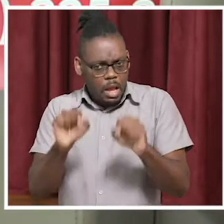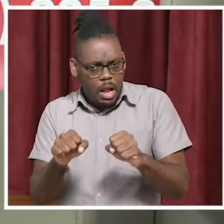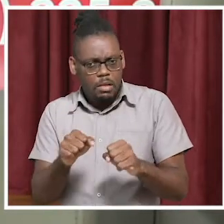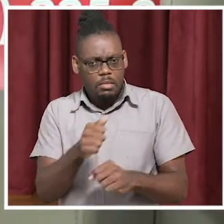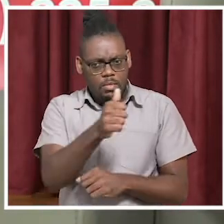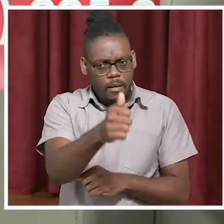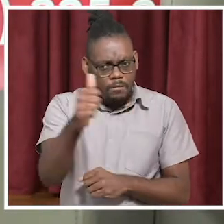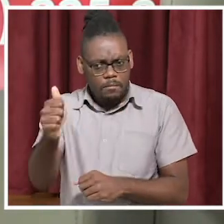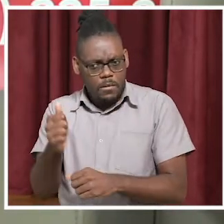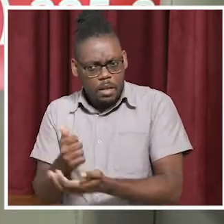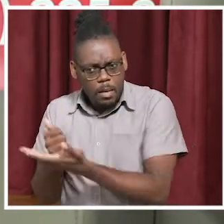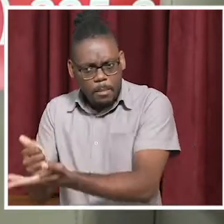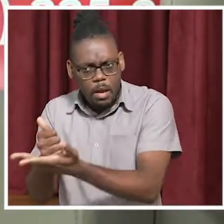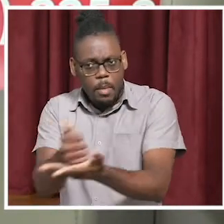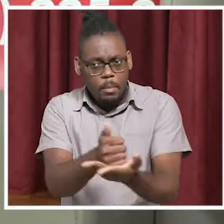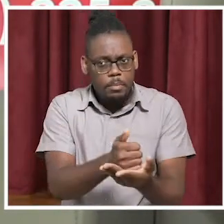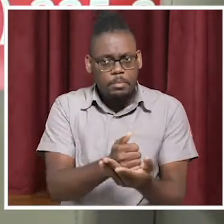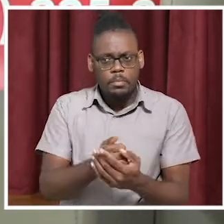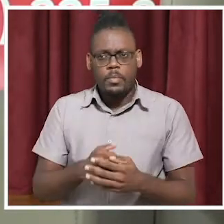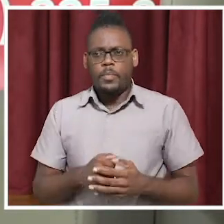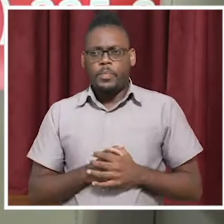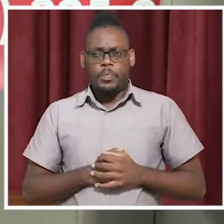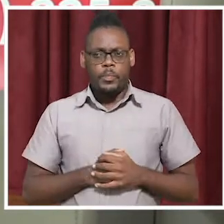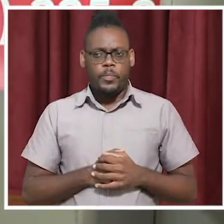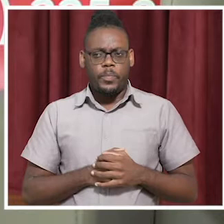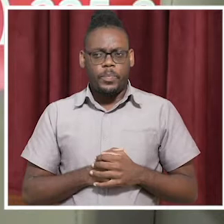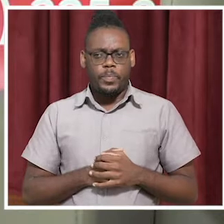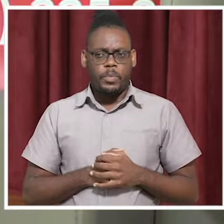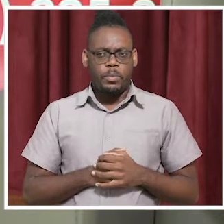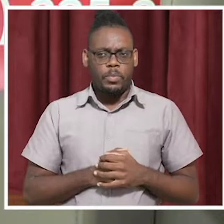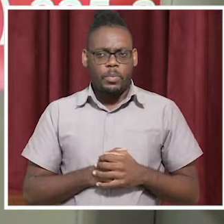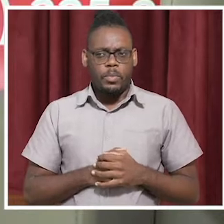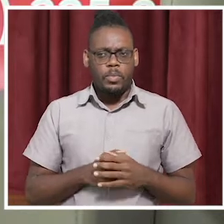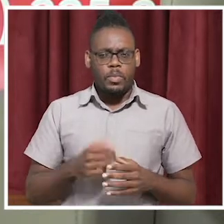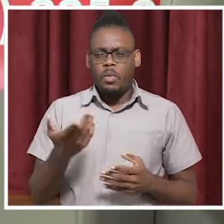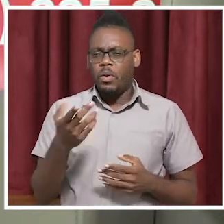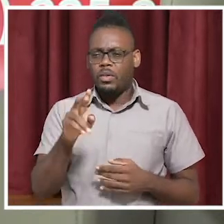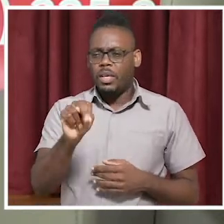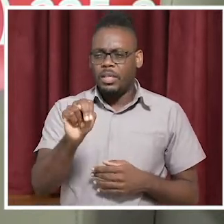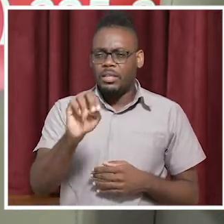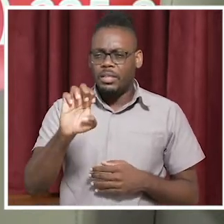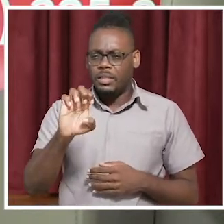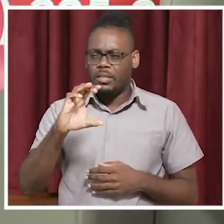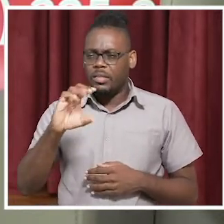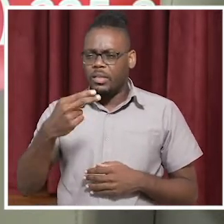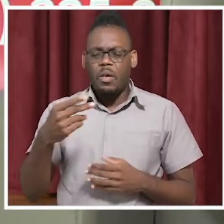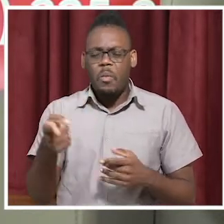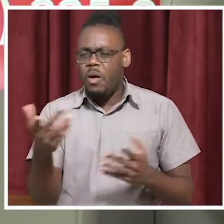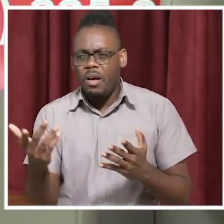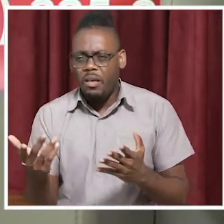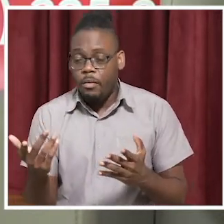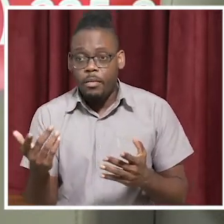Self-Help Limited is a non-profit government entity. And we are mandated to encourage a spirit of